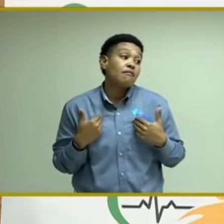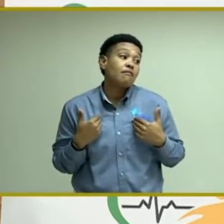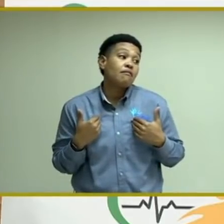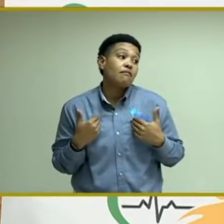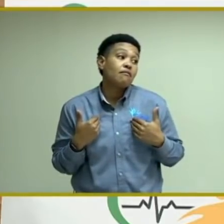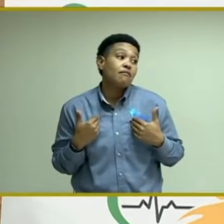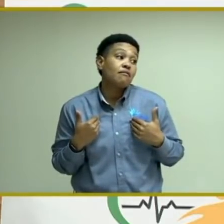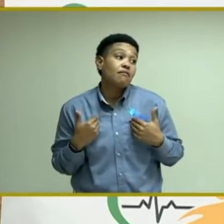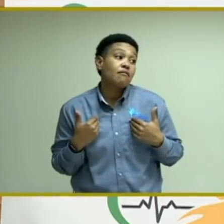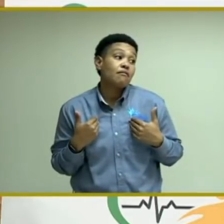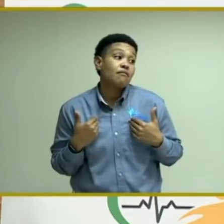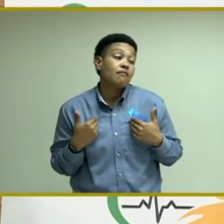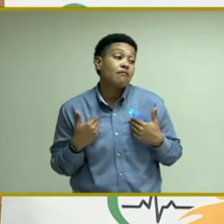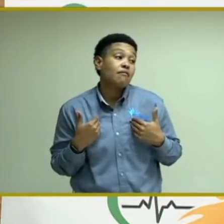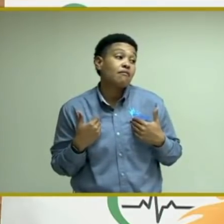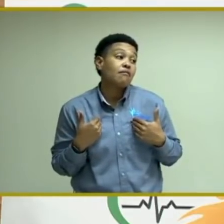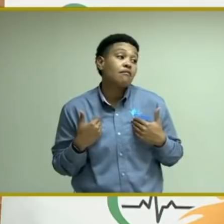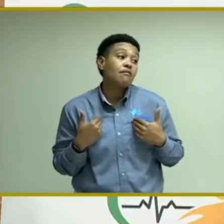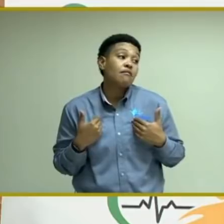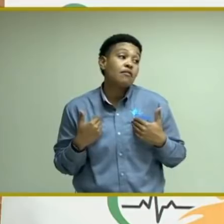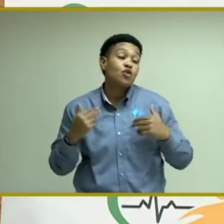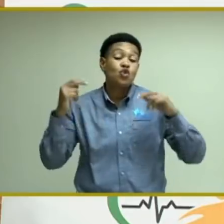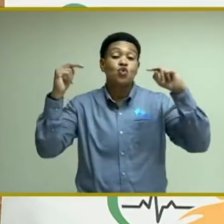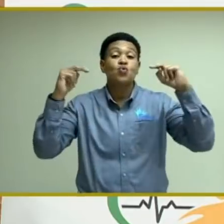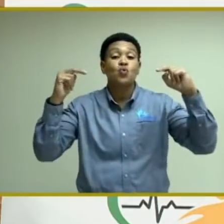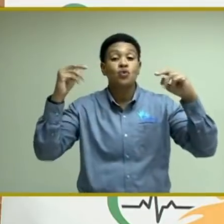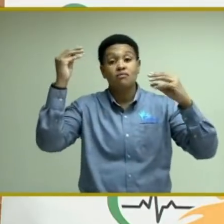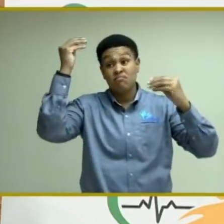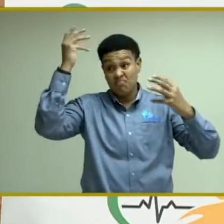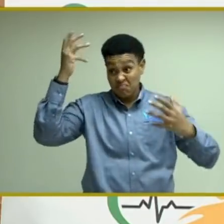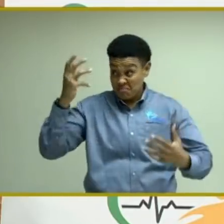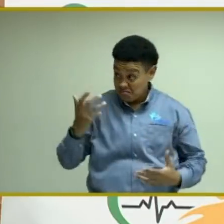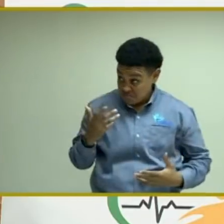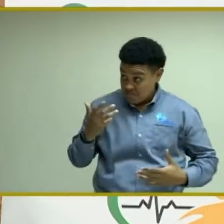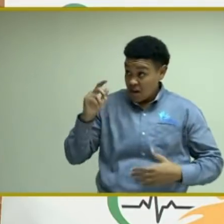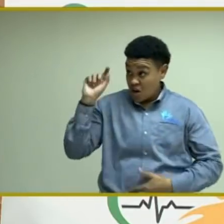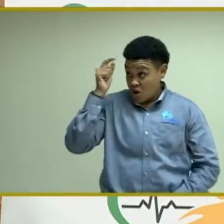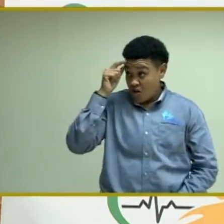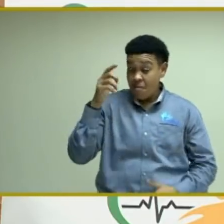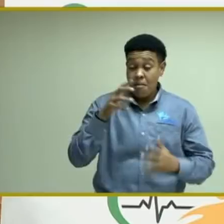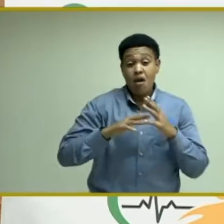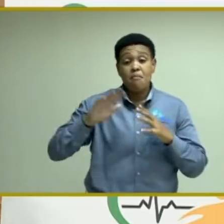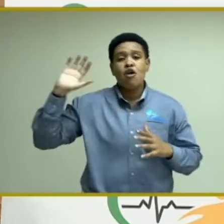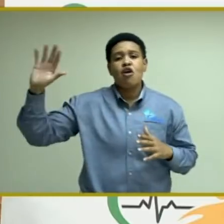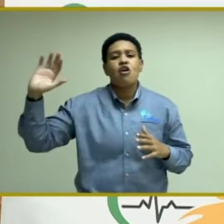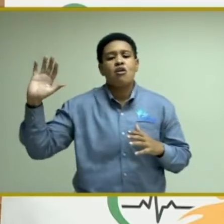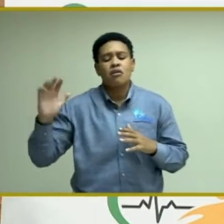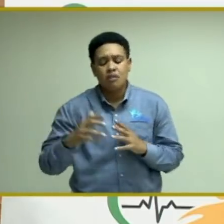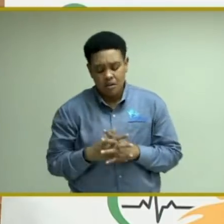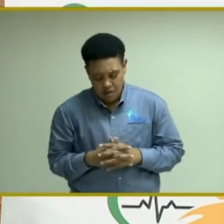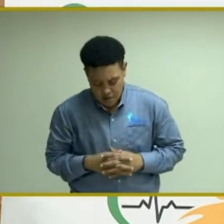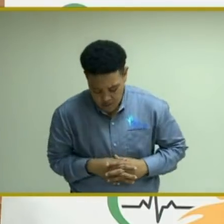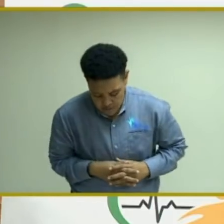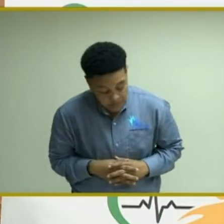news item carried, been formally advised by the government of the United States that the